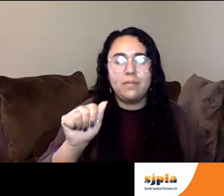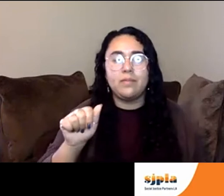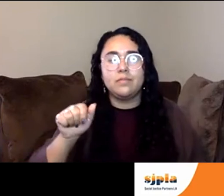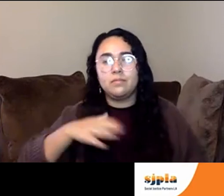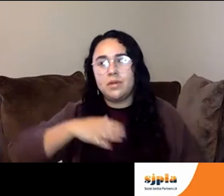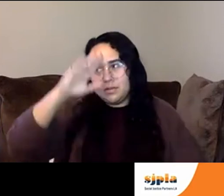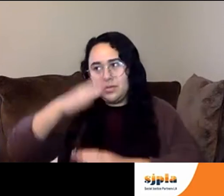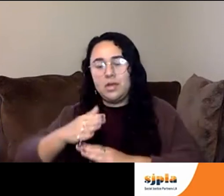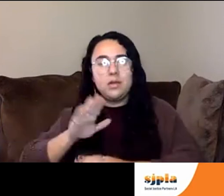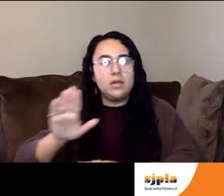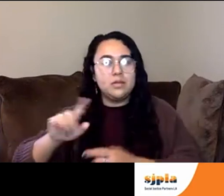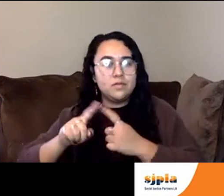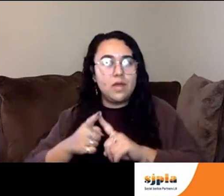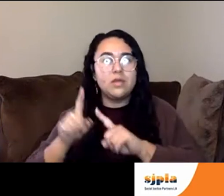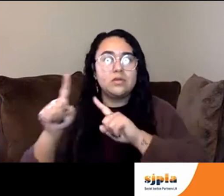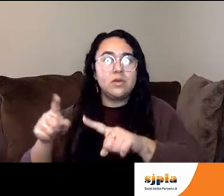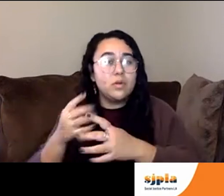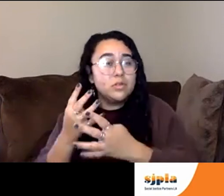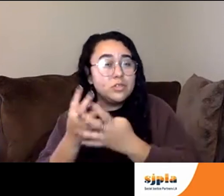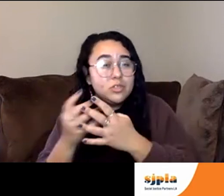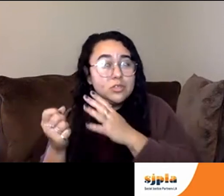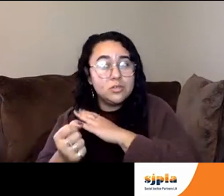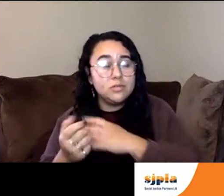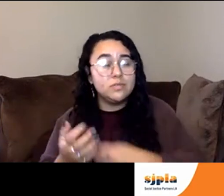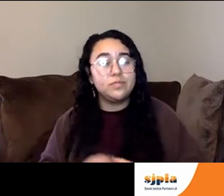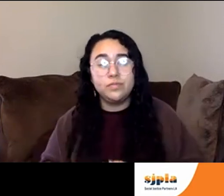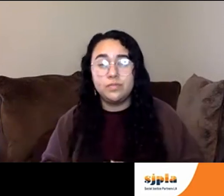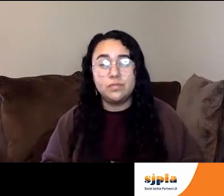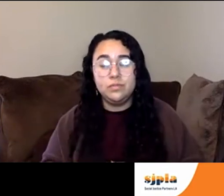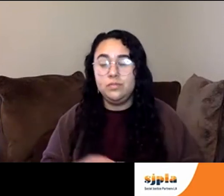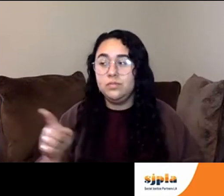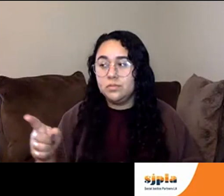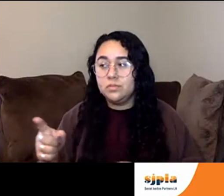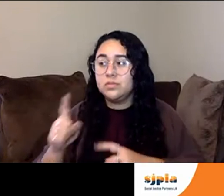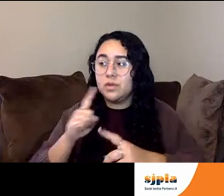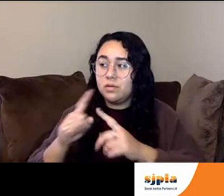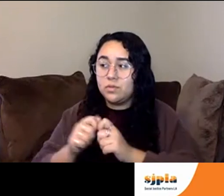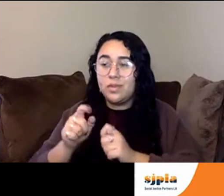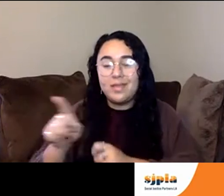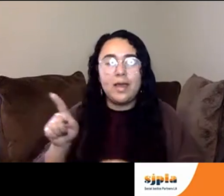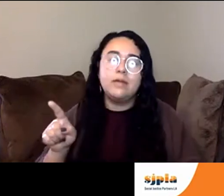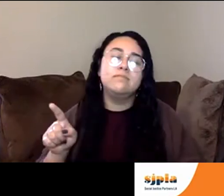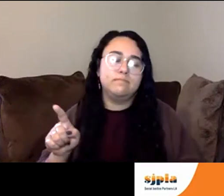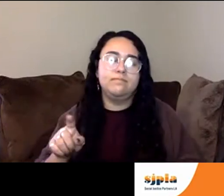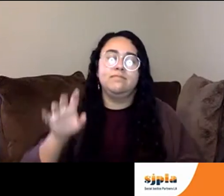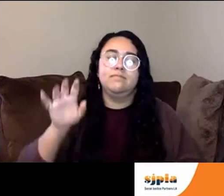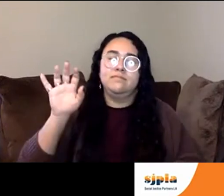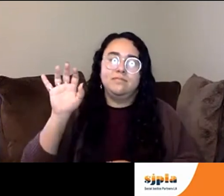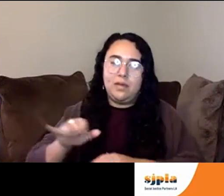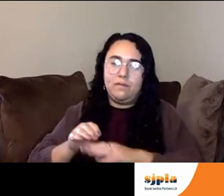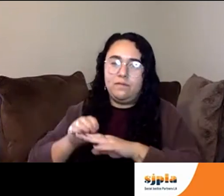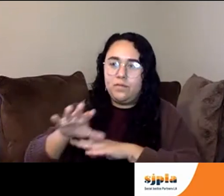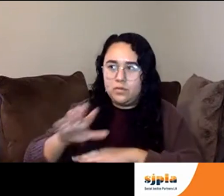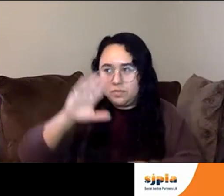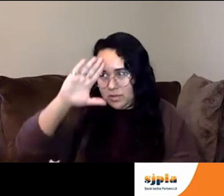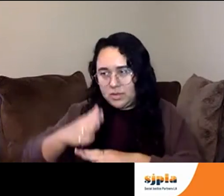who have been incarcerated and has had great conversations with them, et cetera. And so I think that's where his message